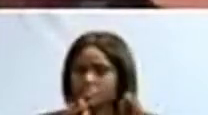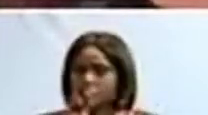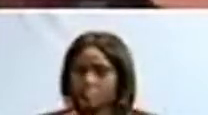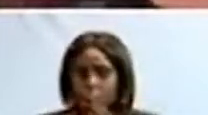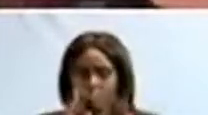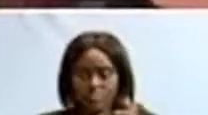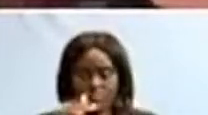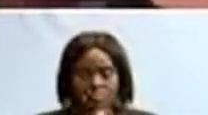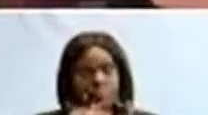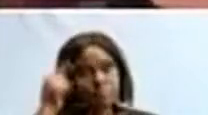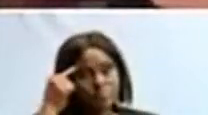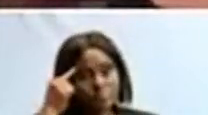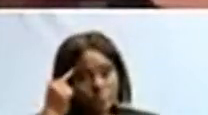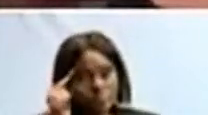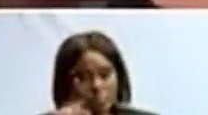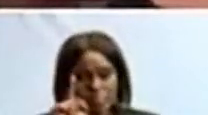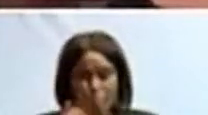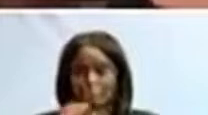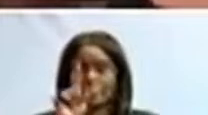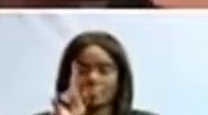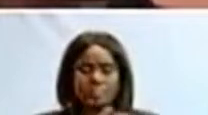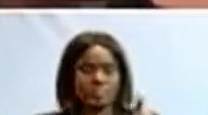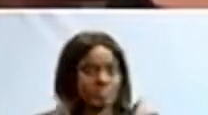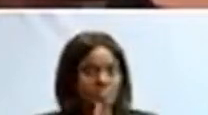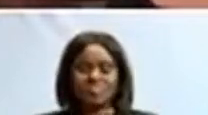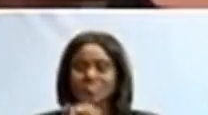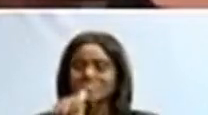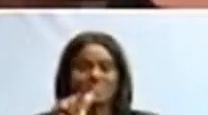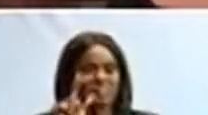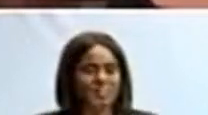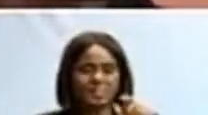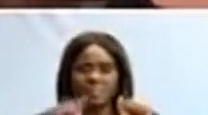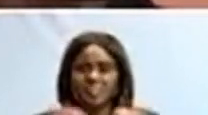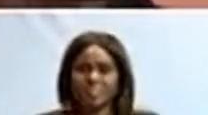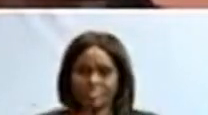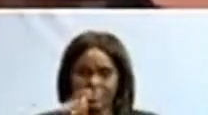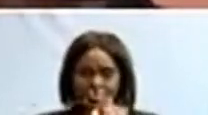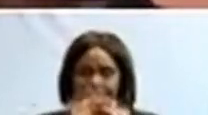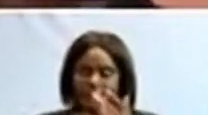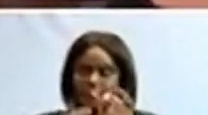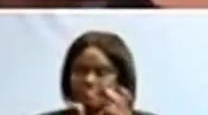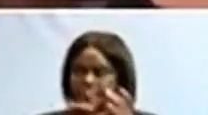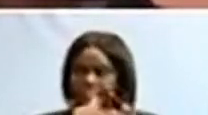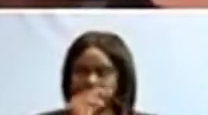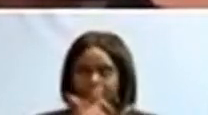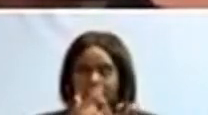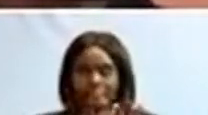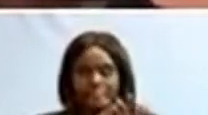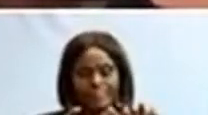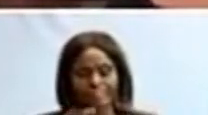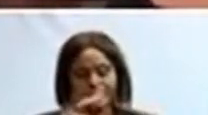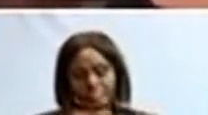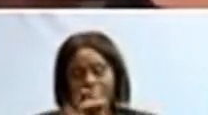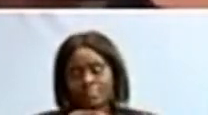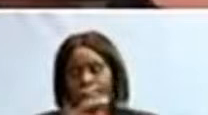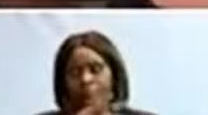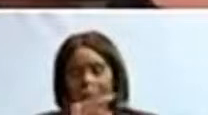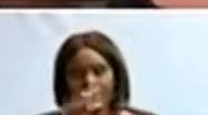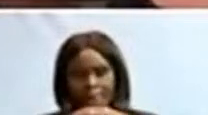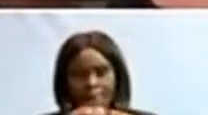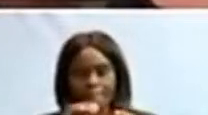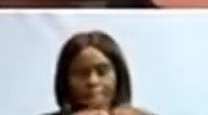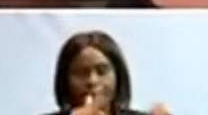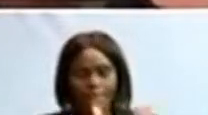central government, may not be possible because the Appropriation